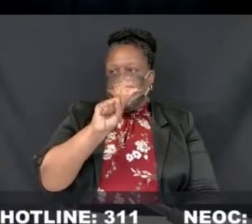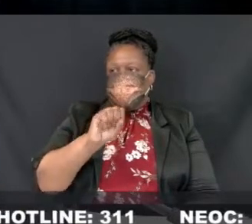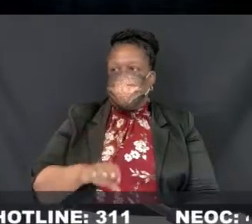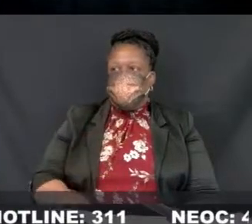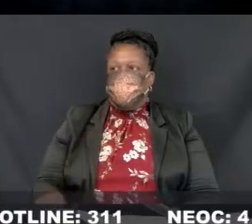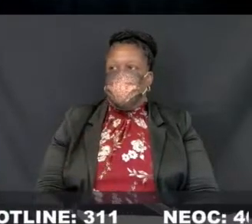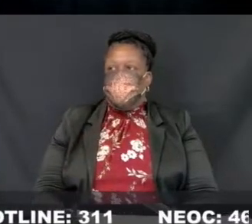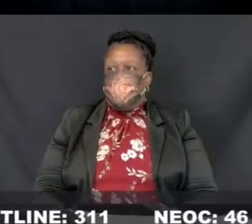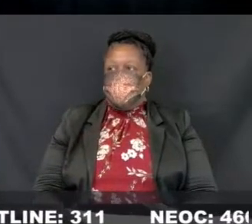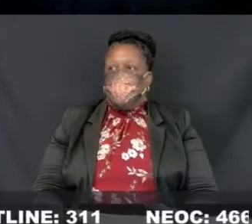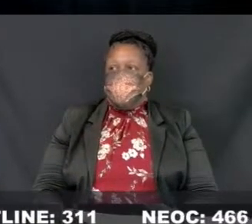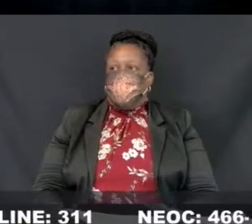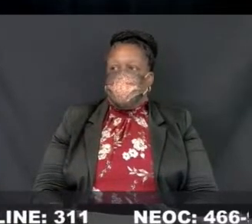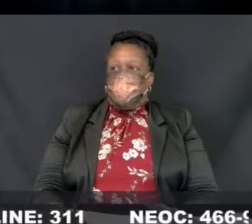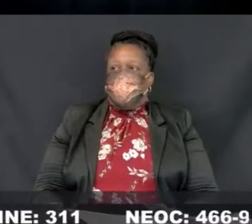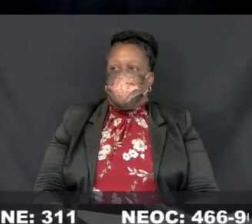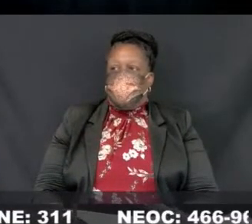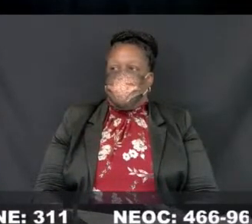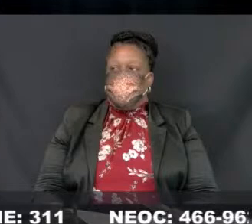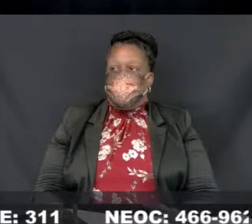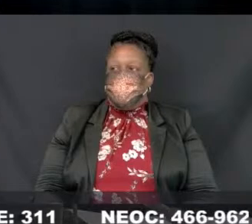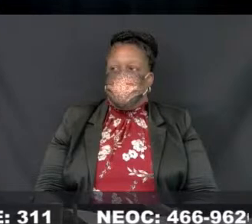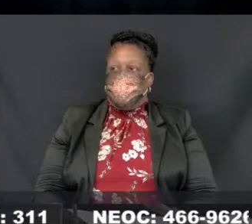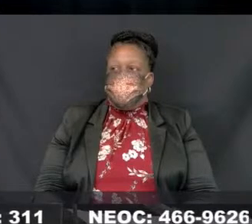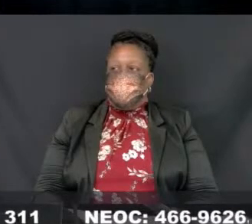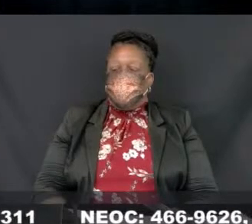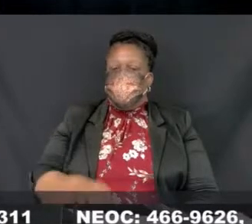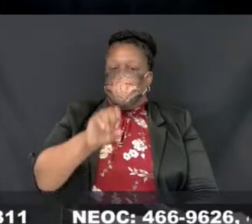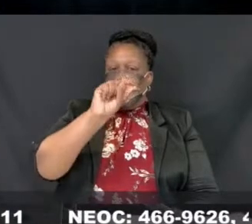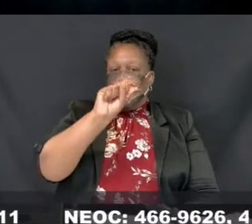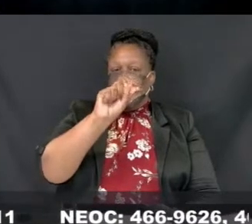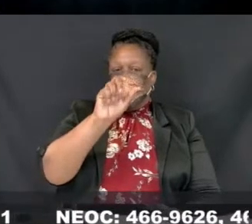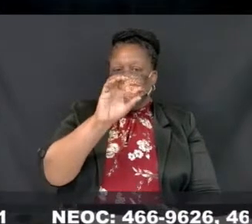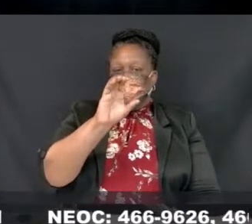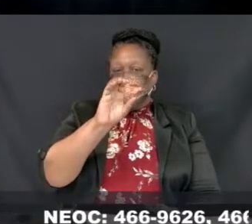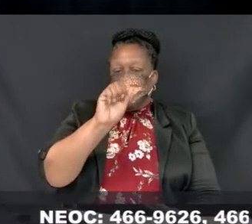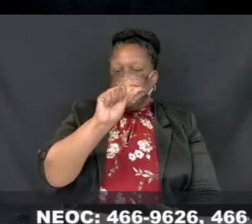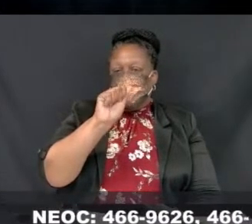Police. Mr. Kennedy De Silva, Head of Compliance Task Force. Mr. Rohan